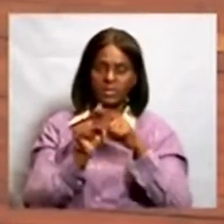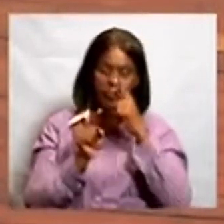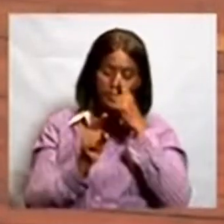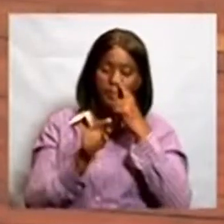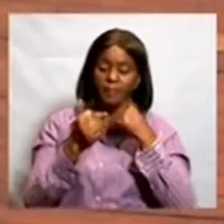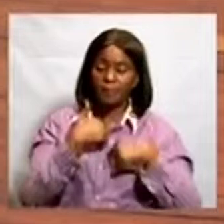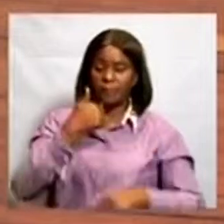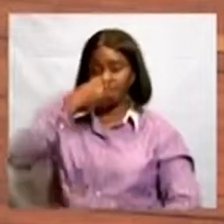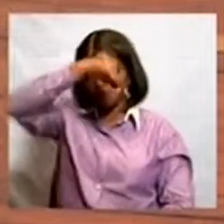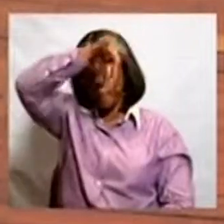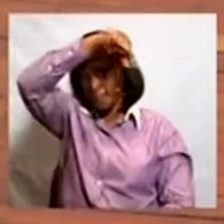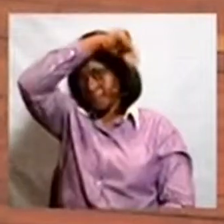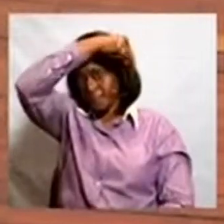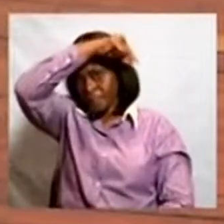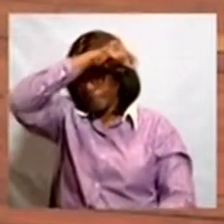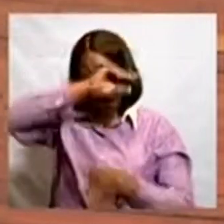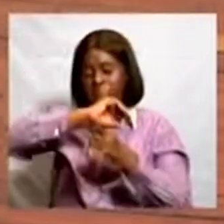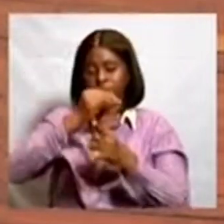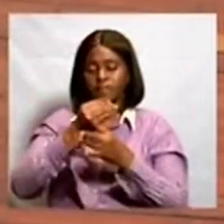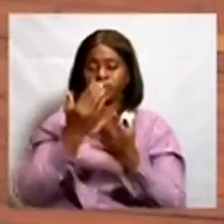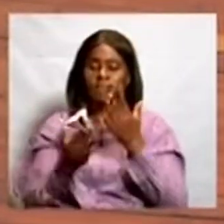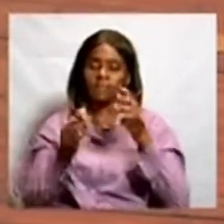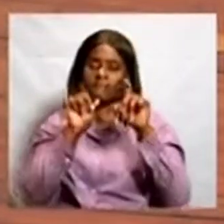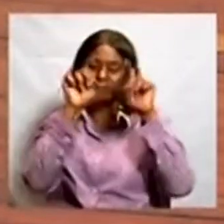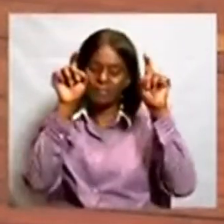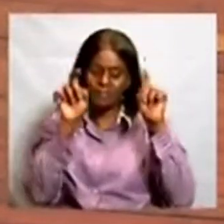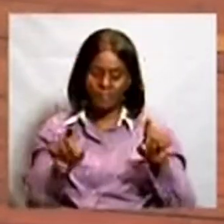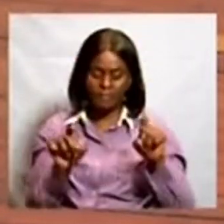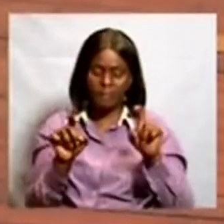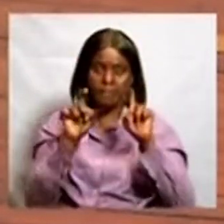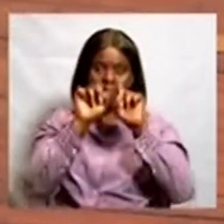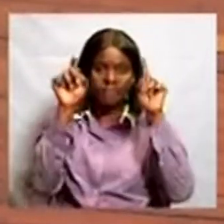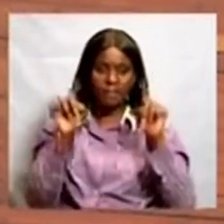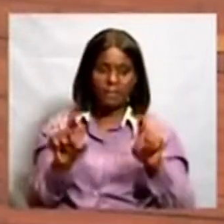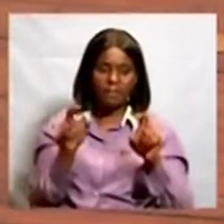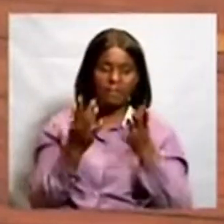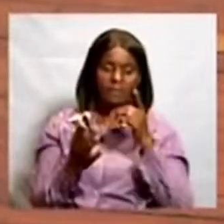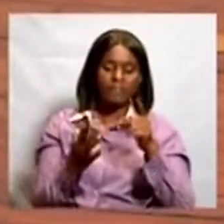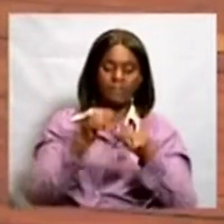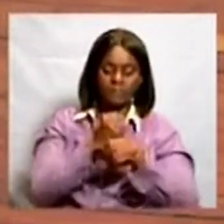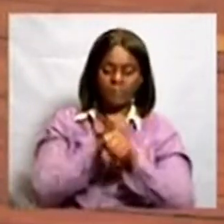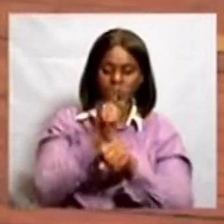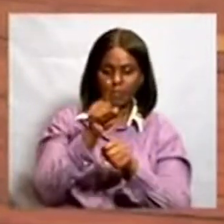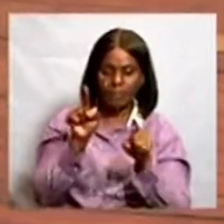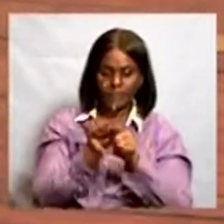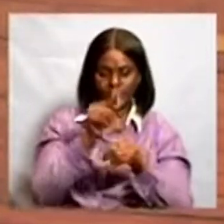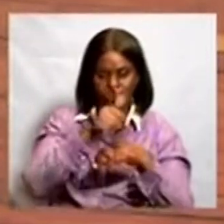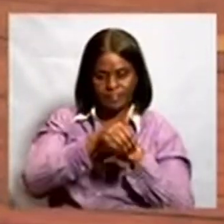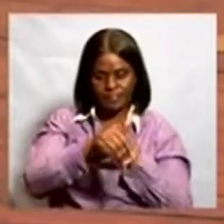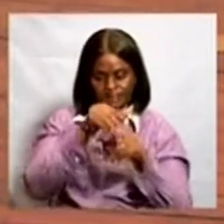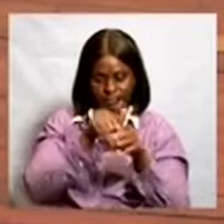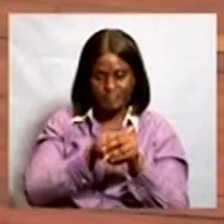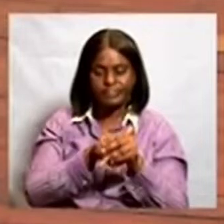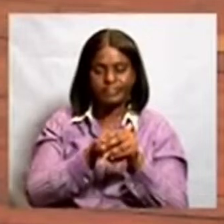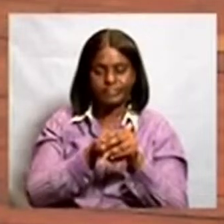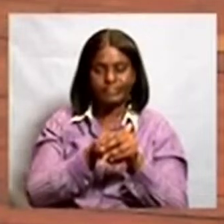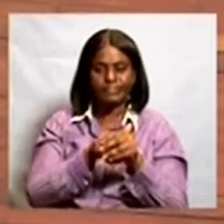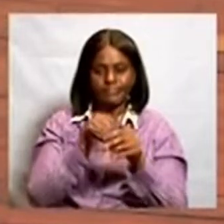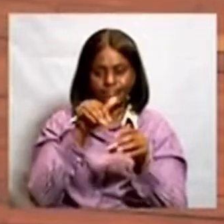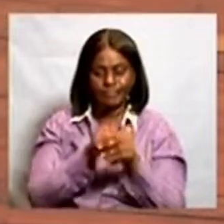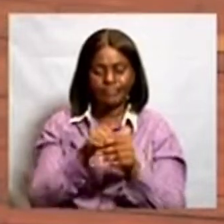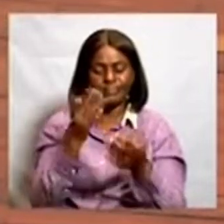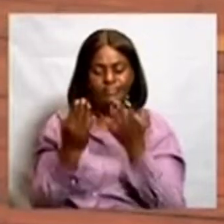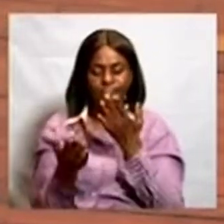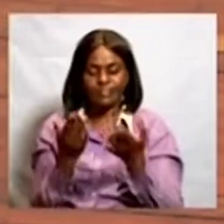degree, or it is a certificate that is making you to enroll into maybe